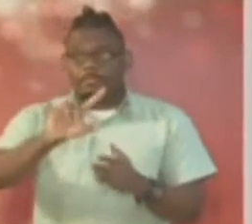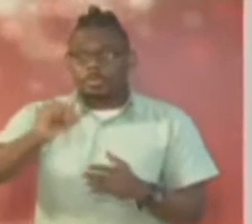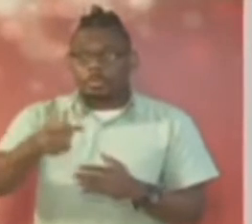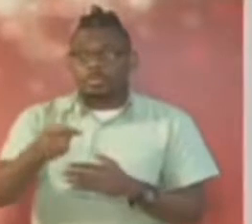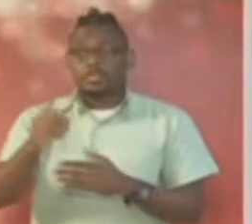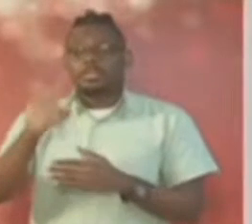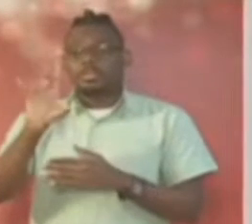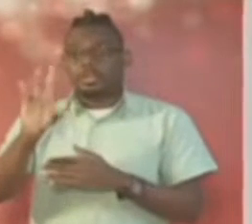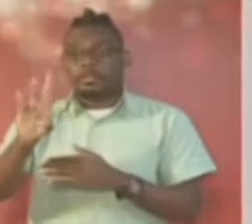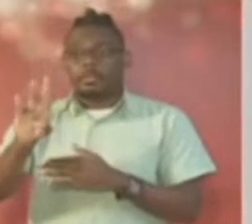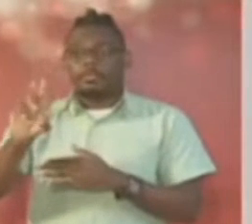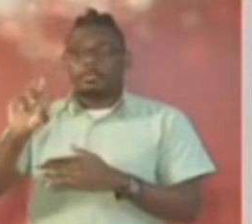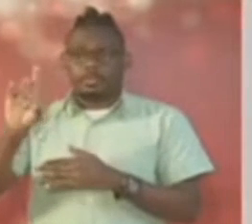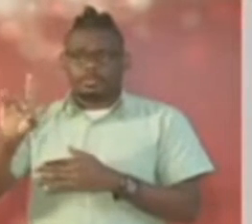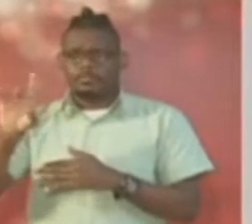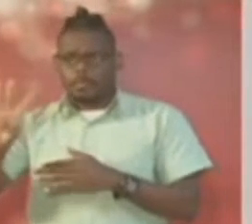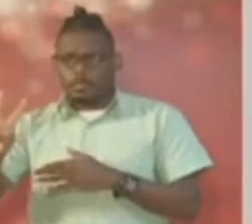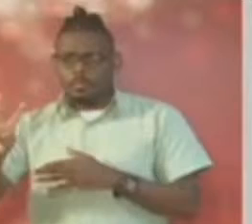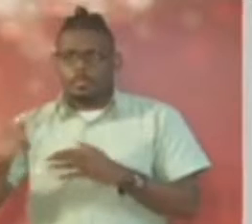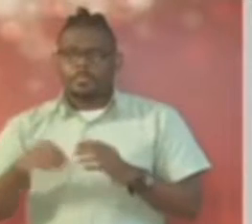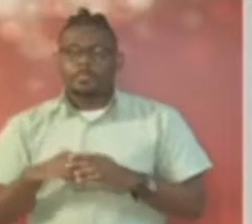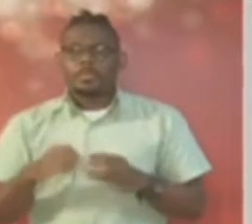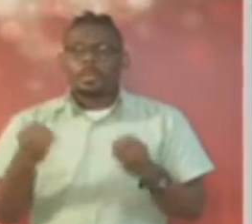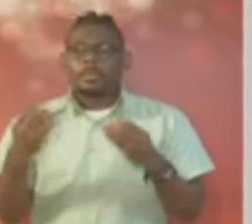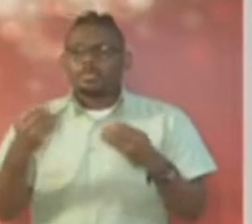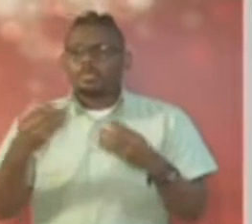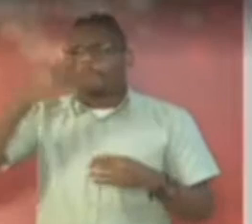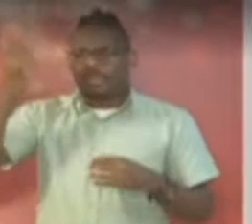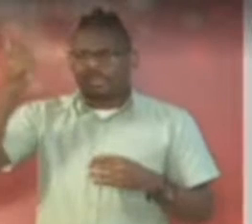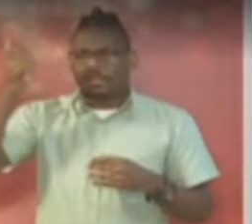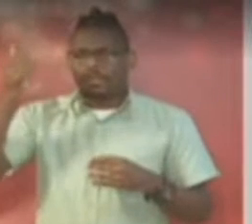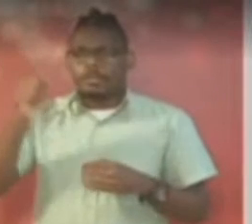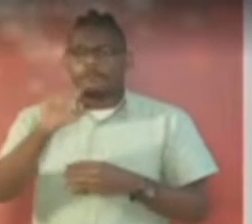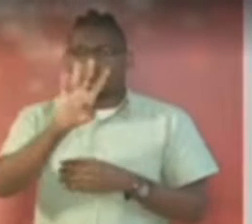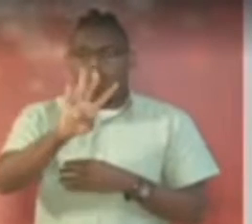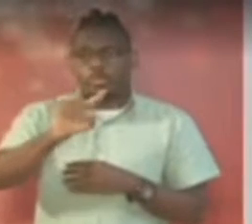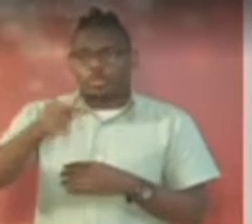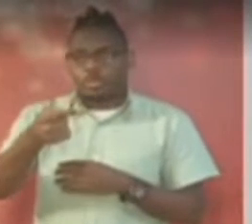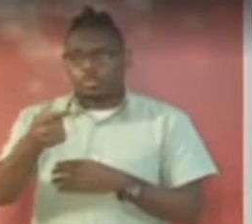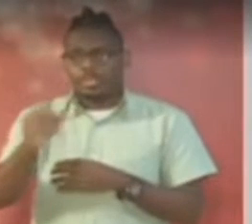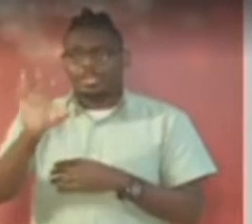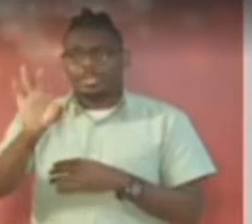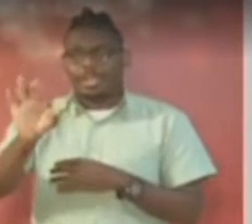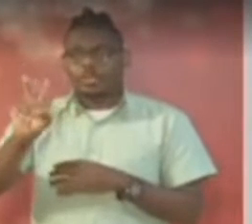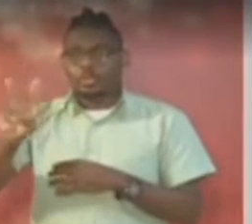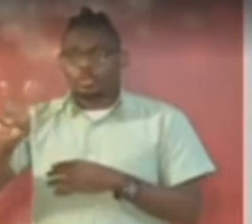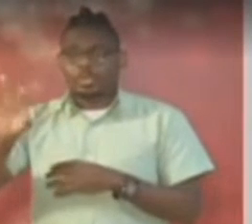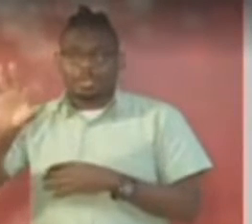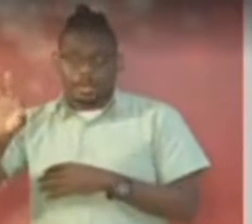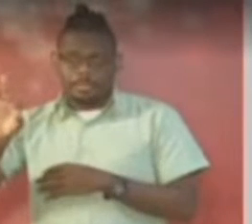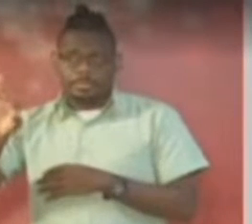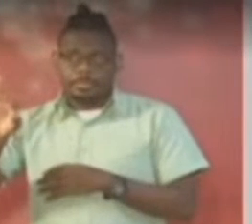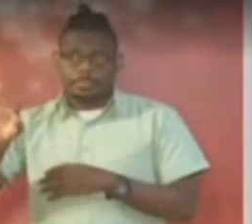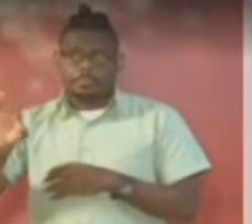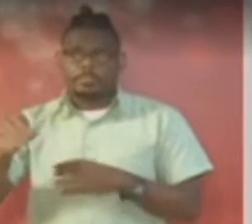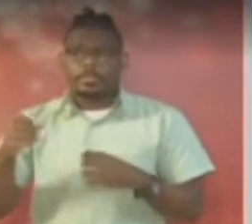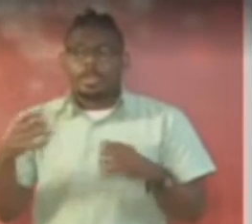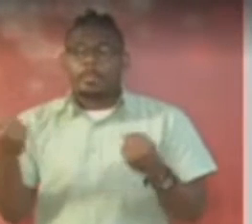persons. Total recovered persons are now 4,929. Total active